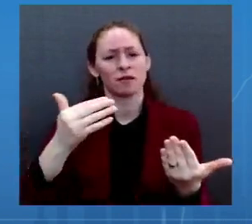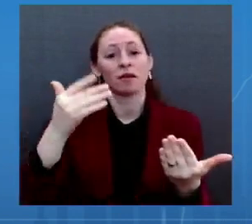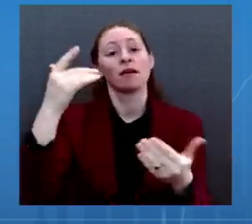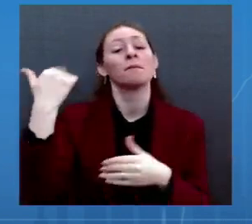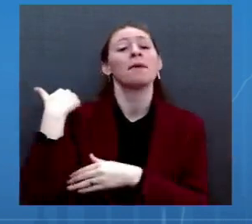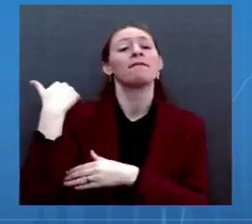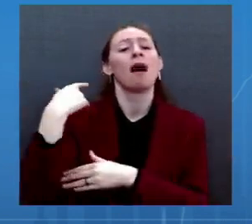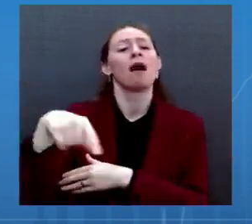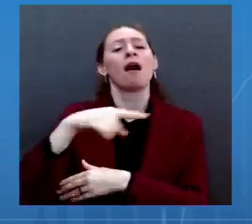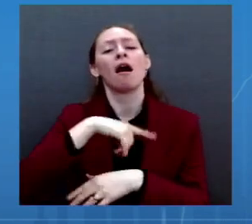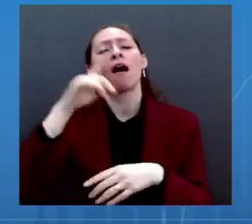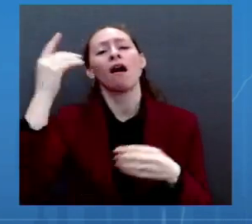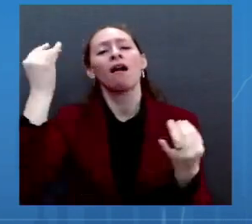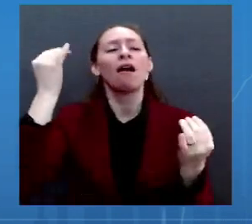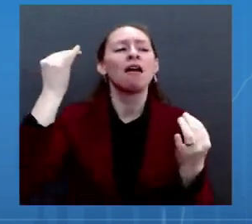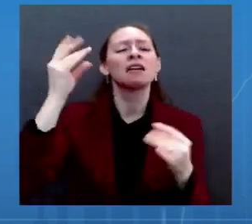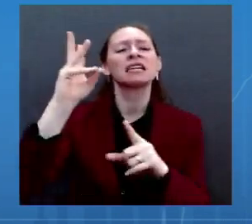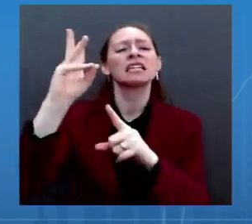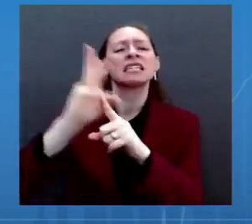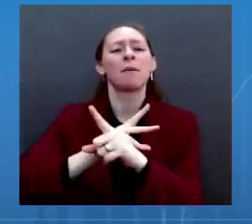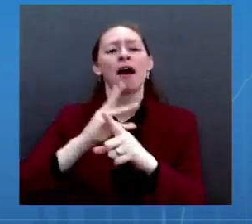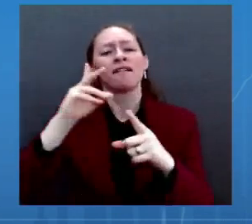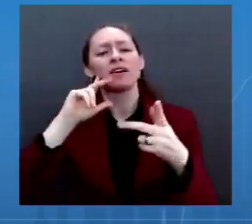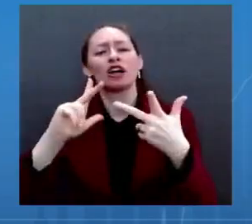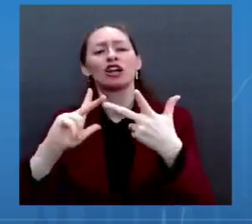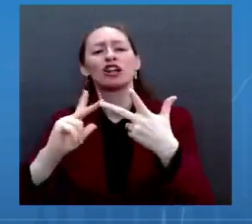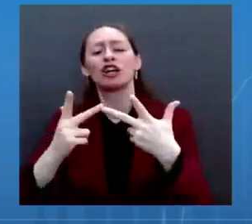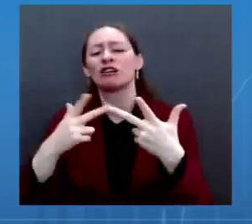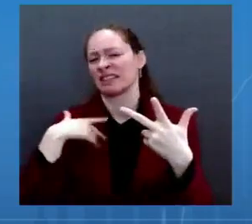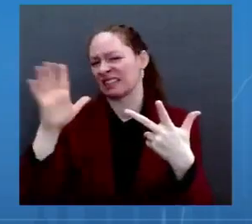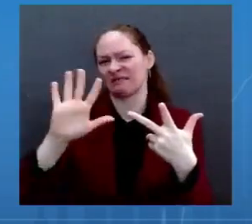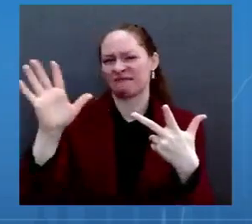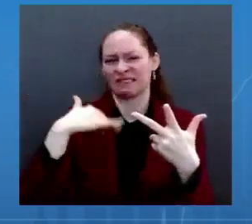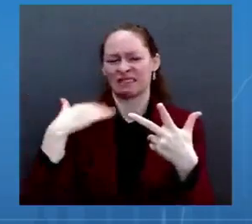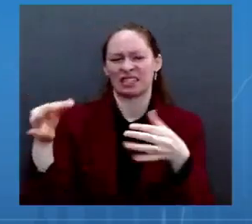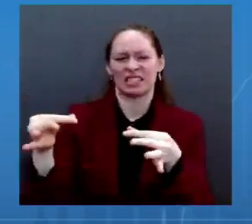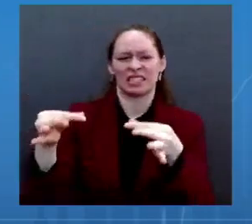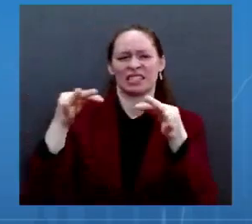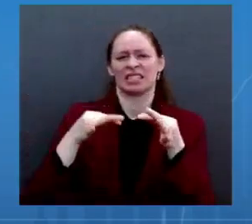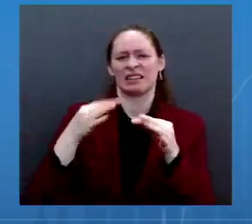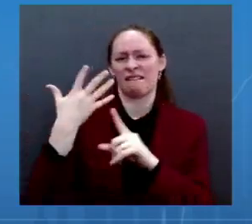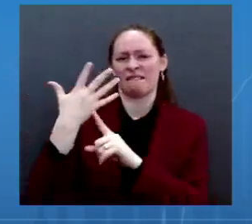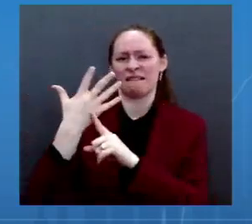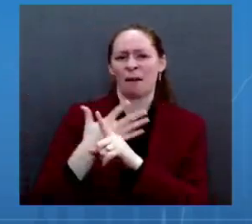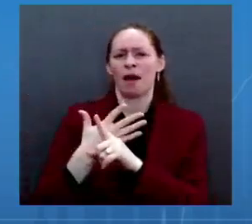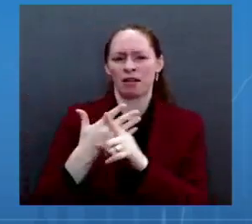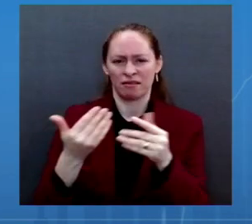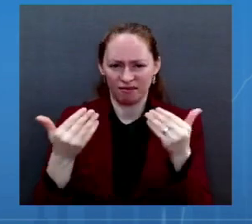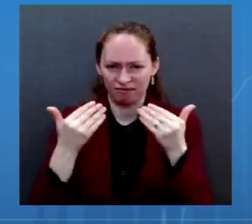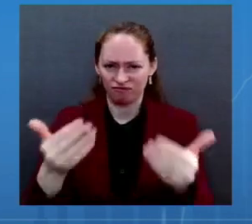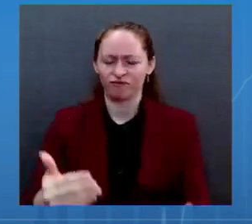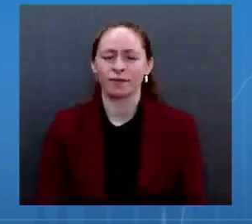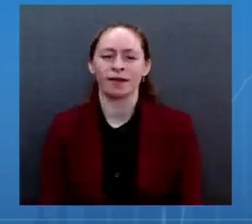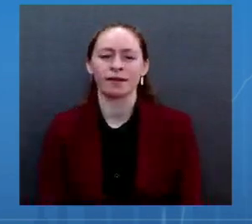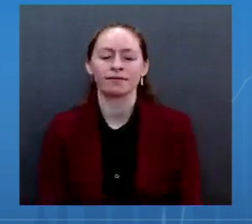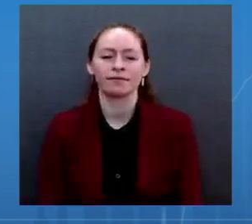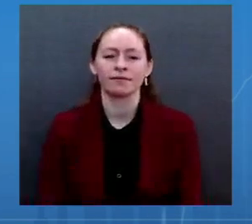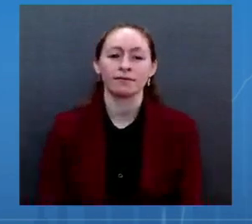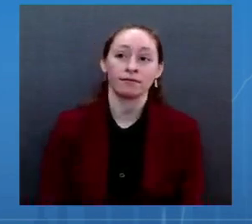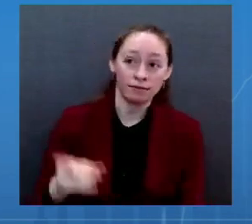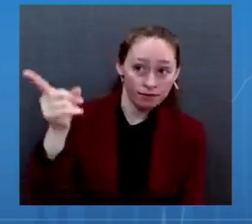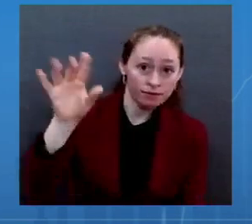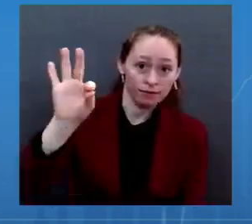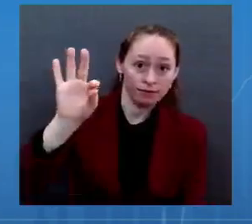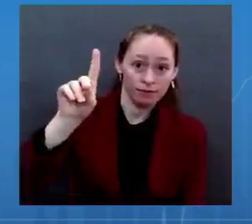CDC recommended that children ages 5 to 11 who are moderately or severely immunocompromised should get an